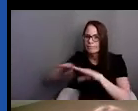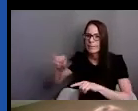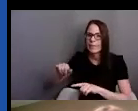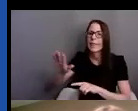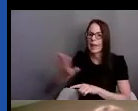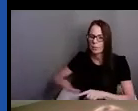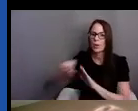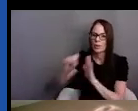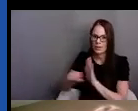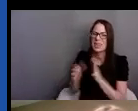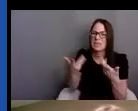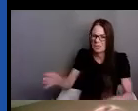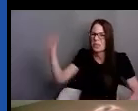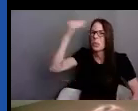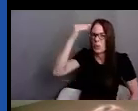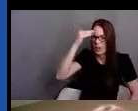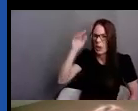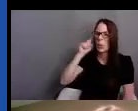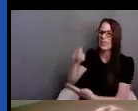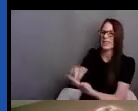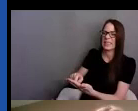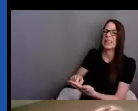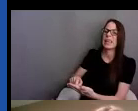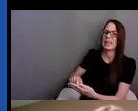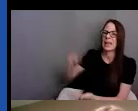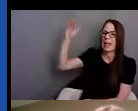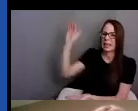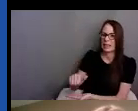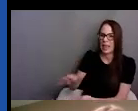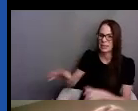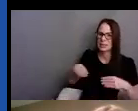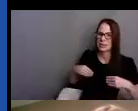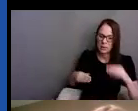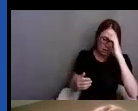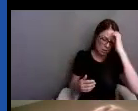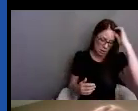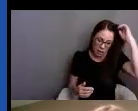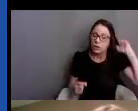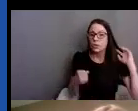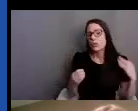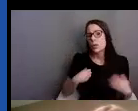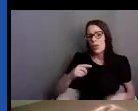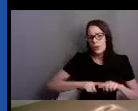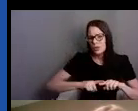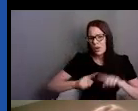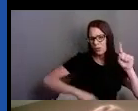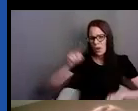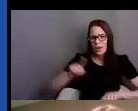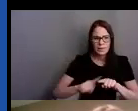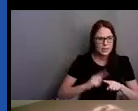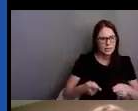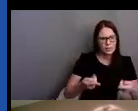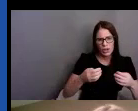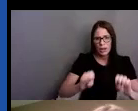that we see a little bit less uptake. So there are a variety of efforts. We're really working closely with the